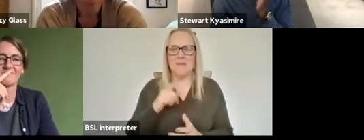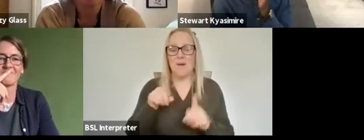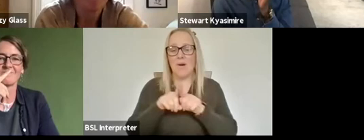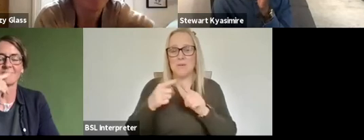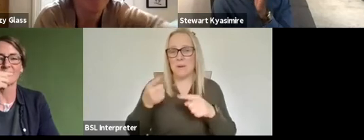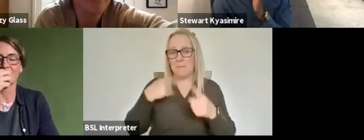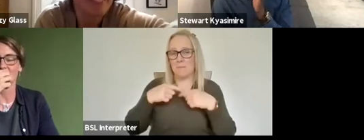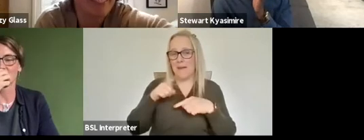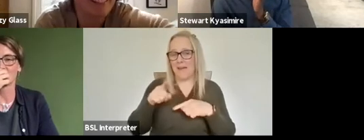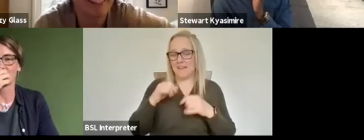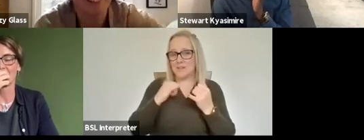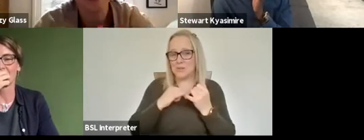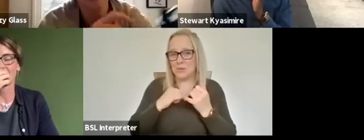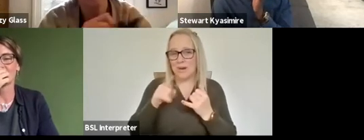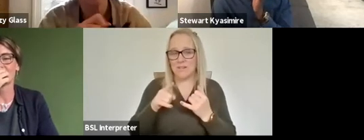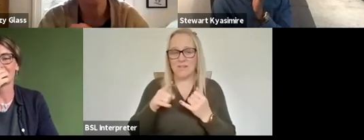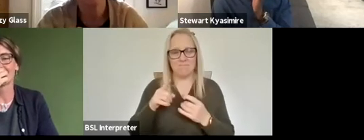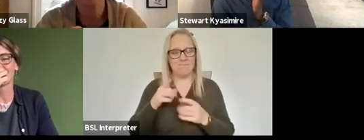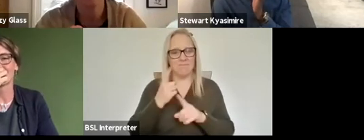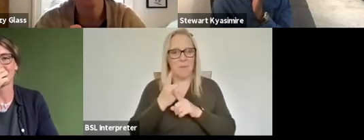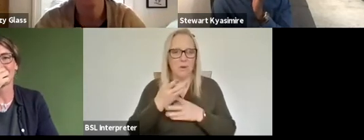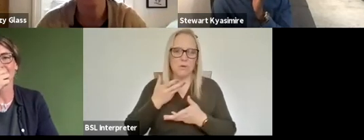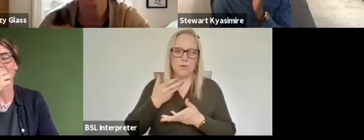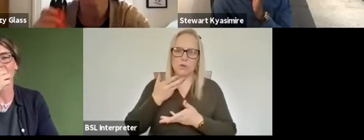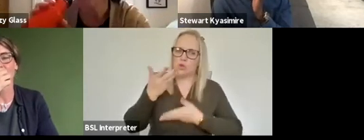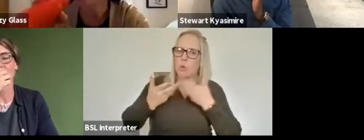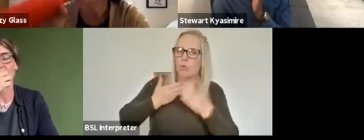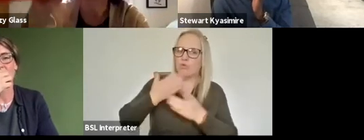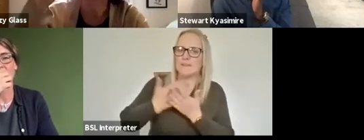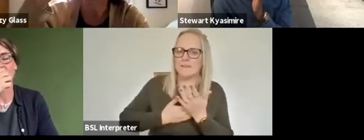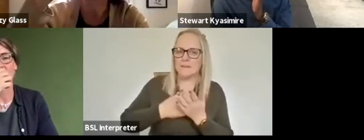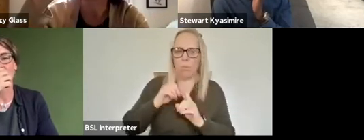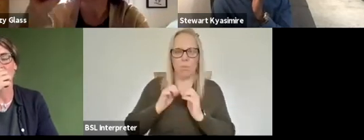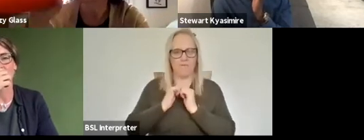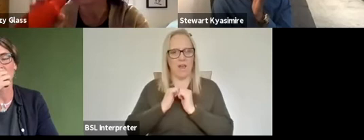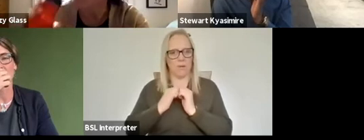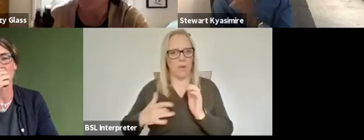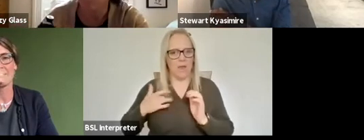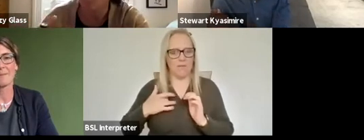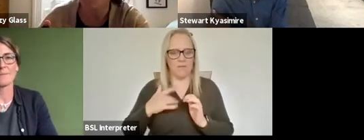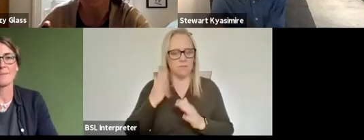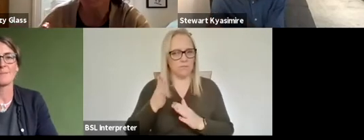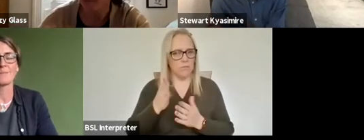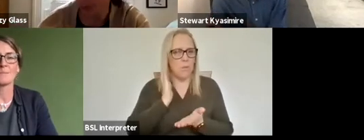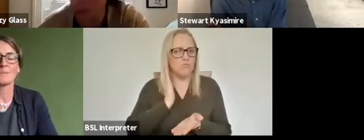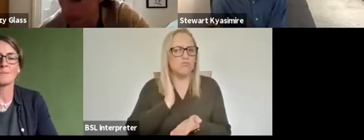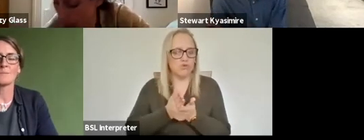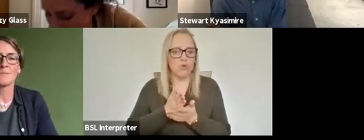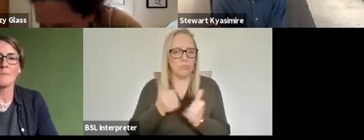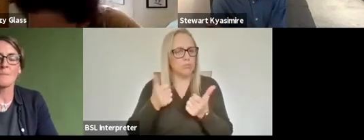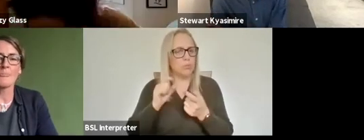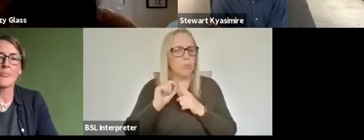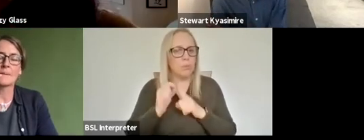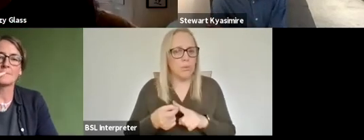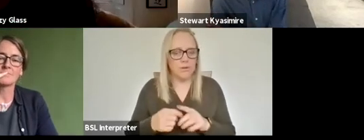kind of narratives and um you know the stories and what what what we hold and what value hold i think that i think that's so true i think you made that point really really well i mean and i think it's kind of